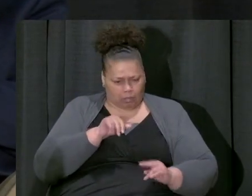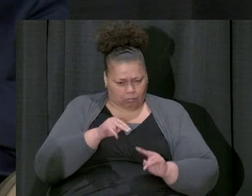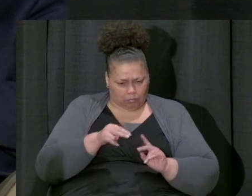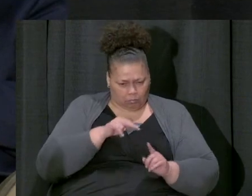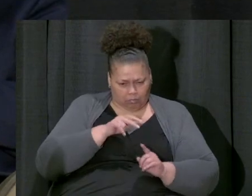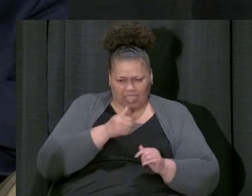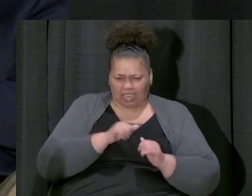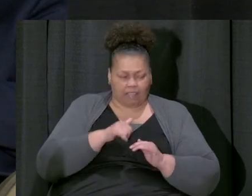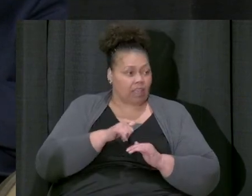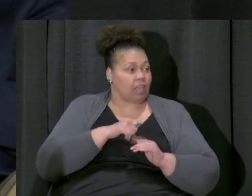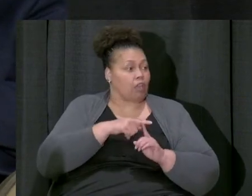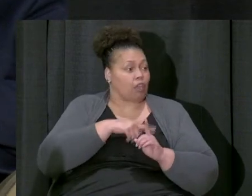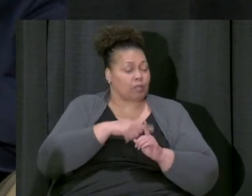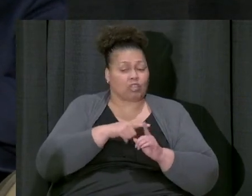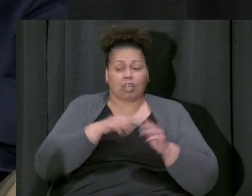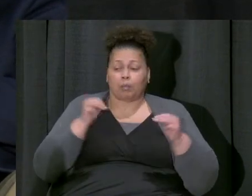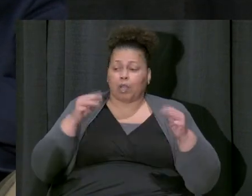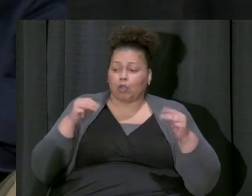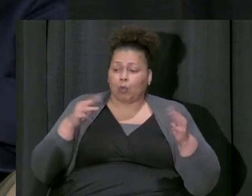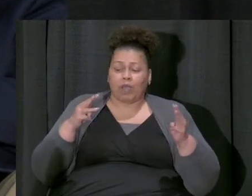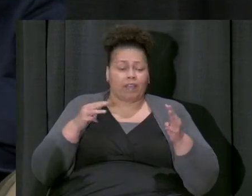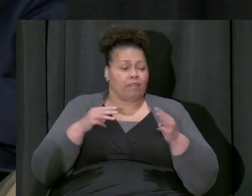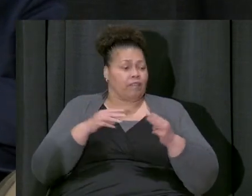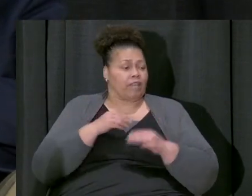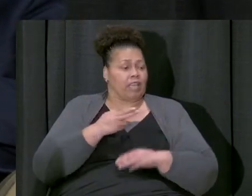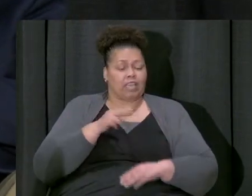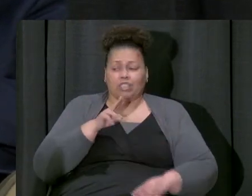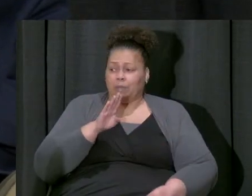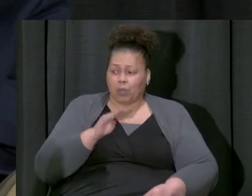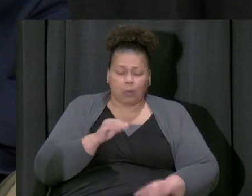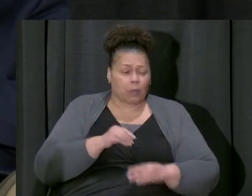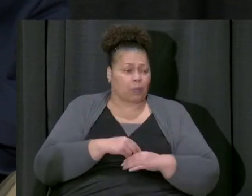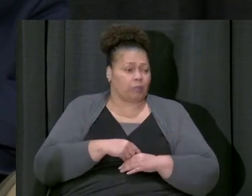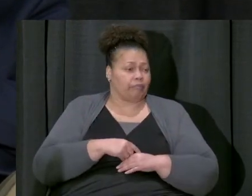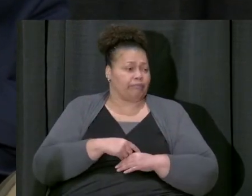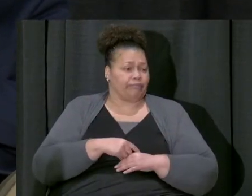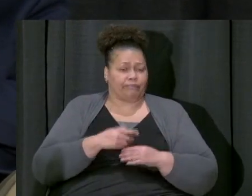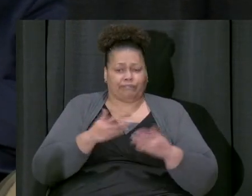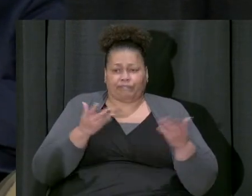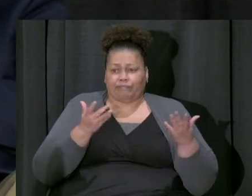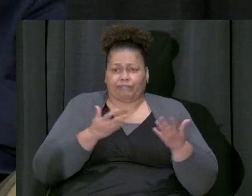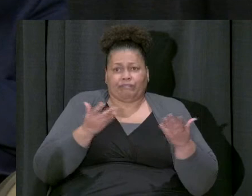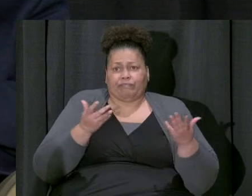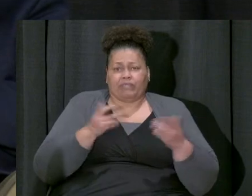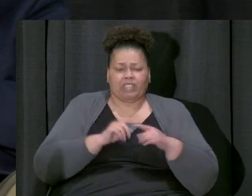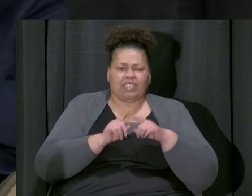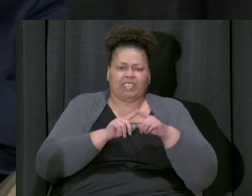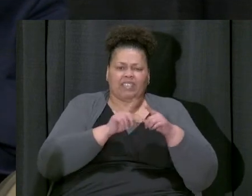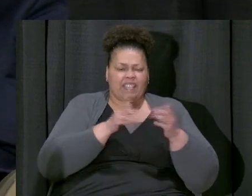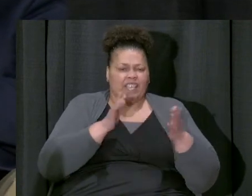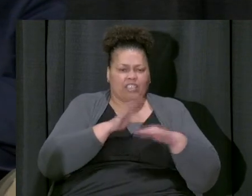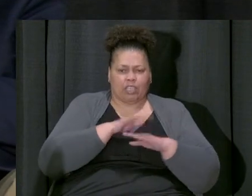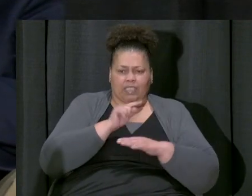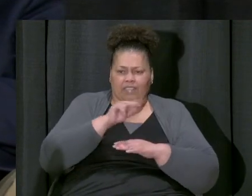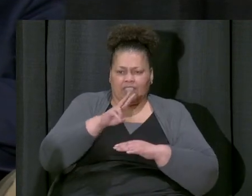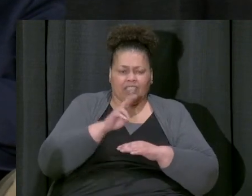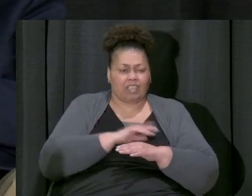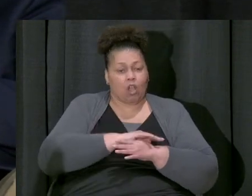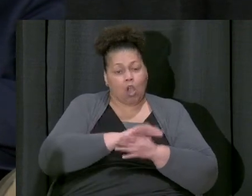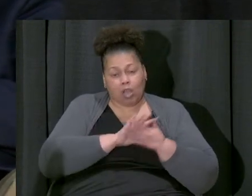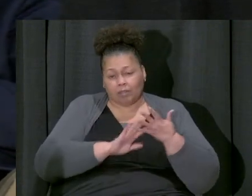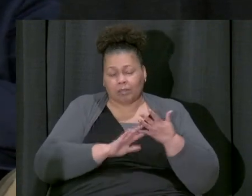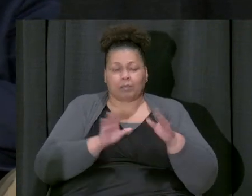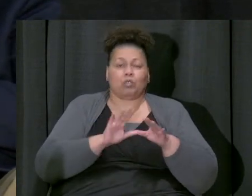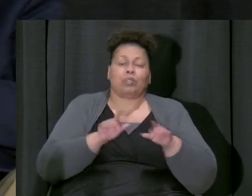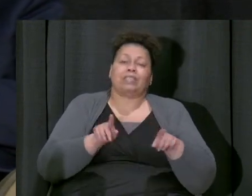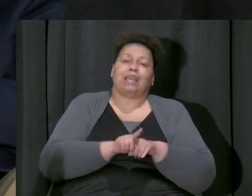at a thermostat, a microwave, HBO, you know, the different things on TV, all of which do the same thing and